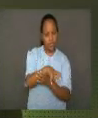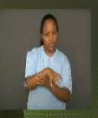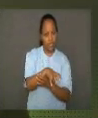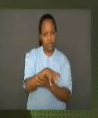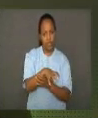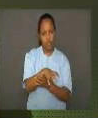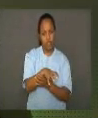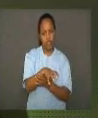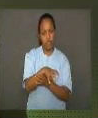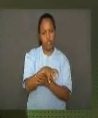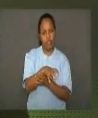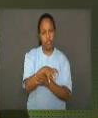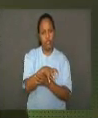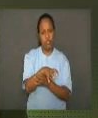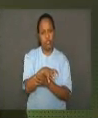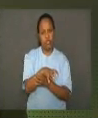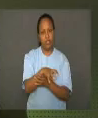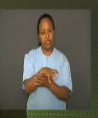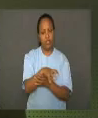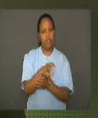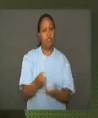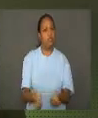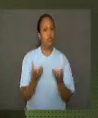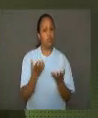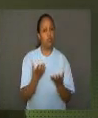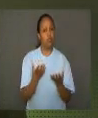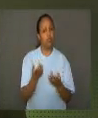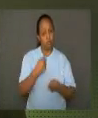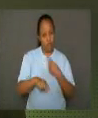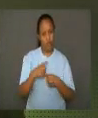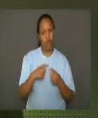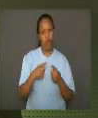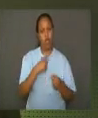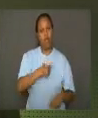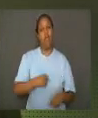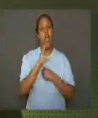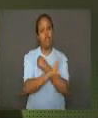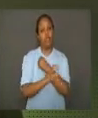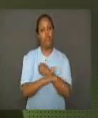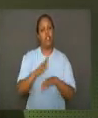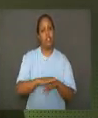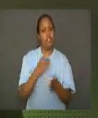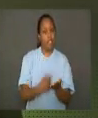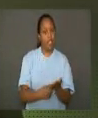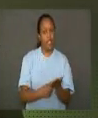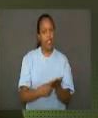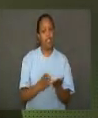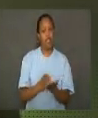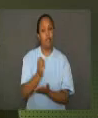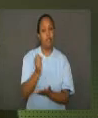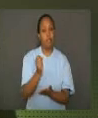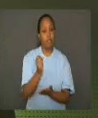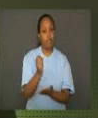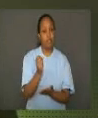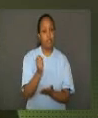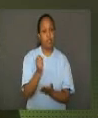without consent in matters involving a member state. This right is invoked